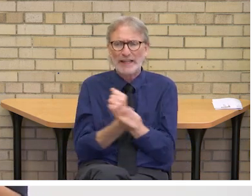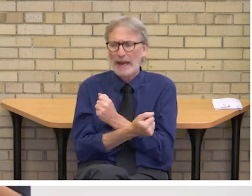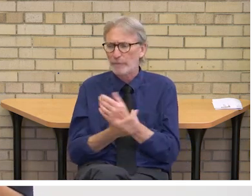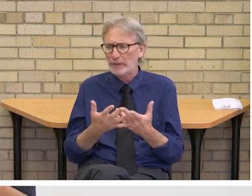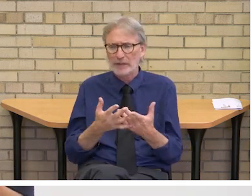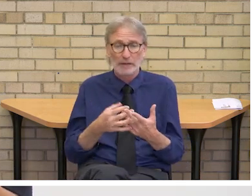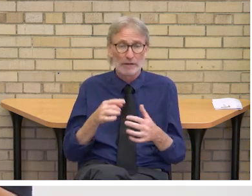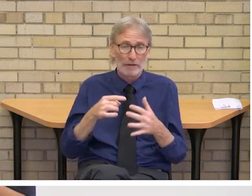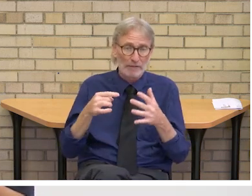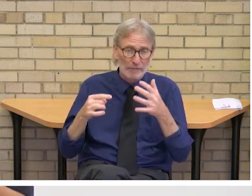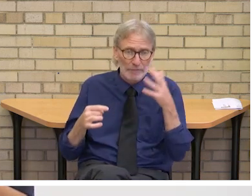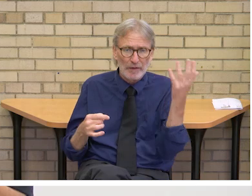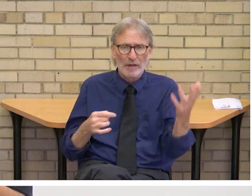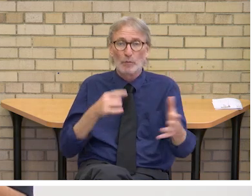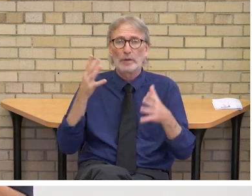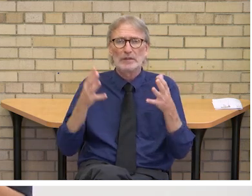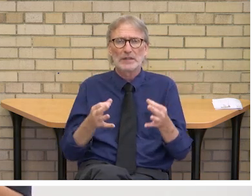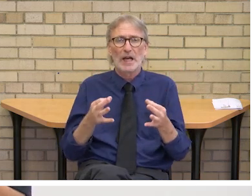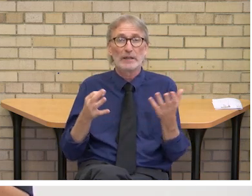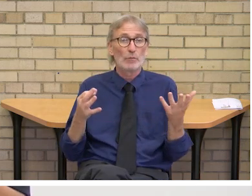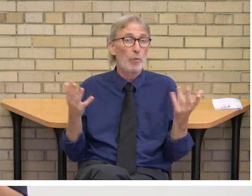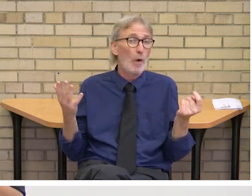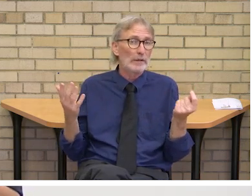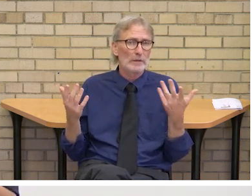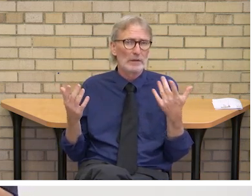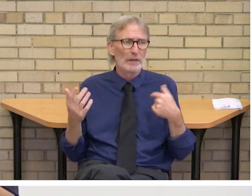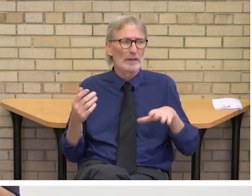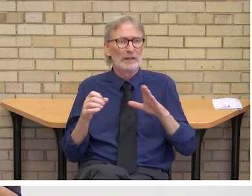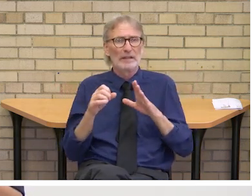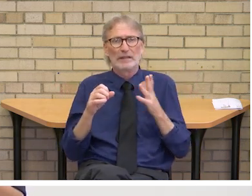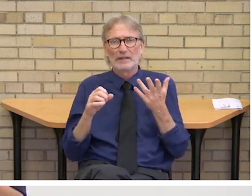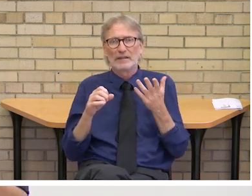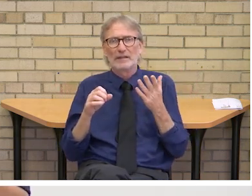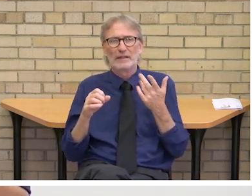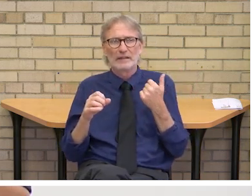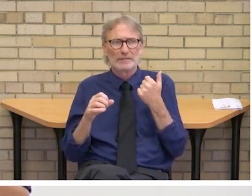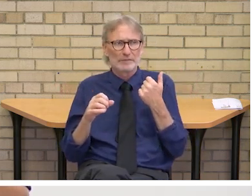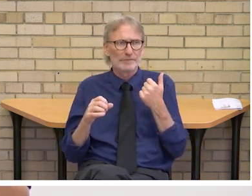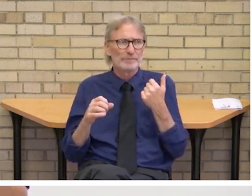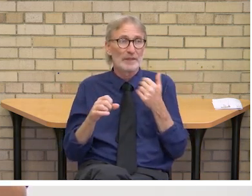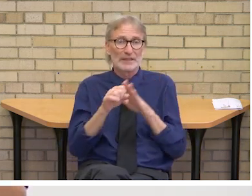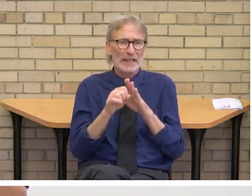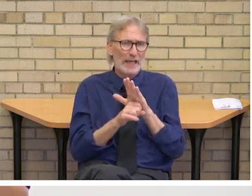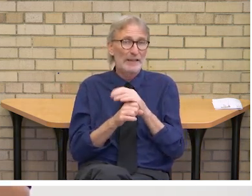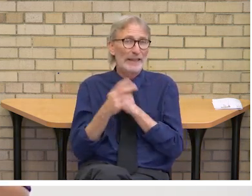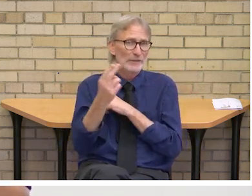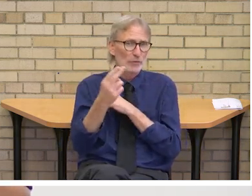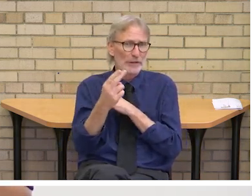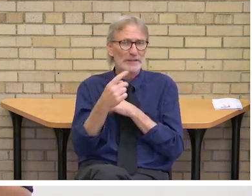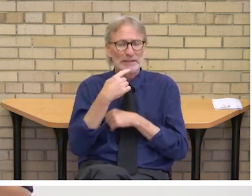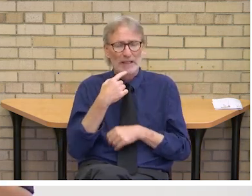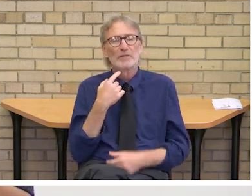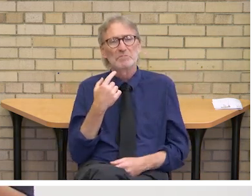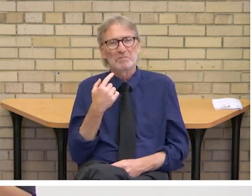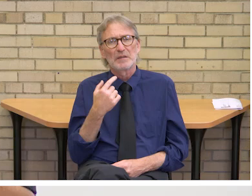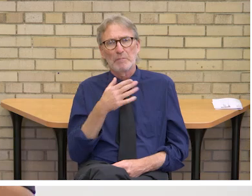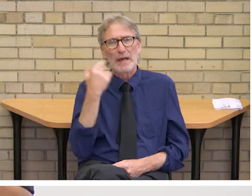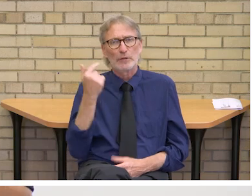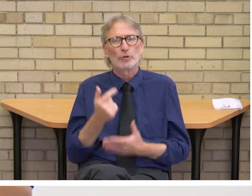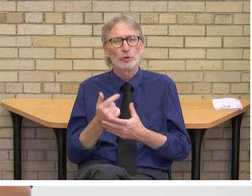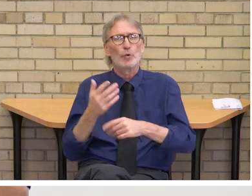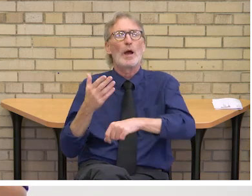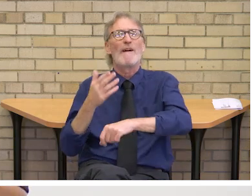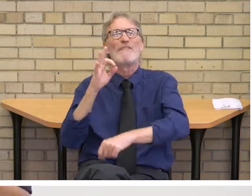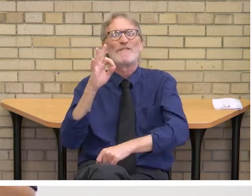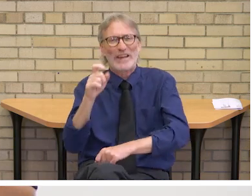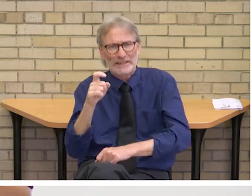the determination that was come to, which the State Historic Preservation Office agreed with, was that it was prudent and feasible to rehab the